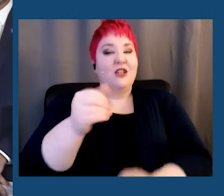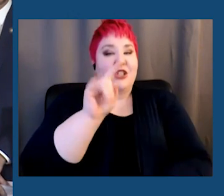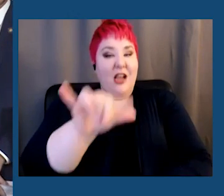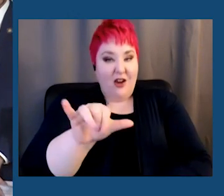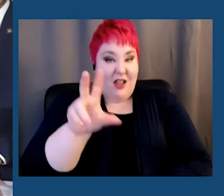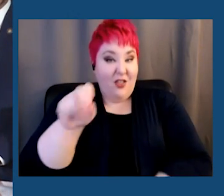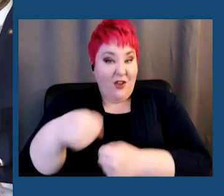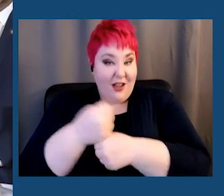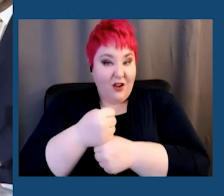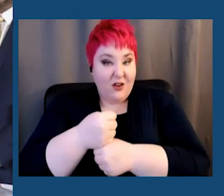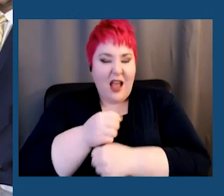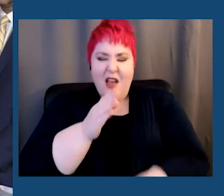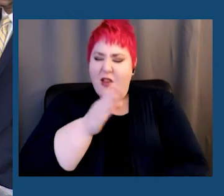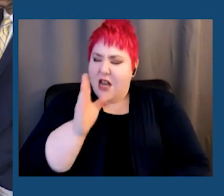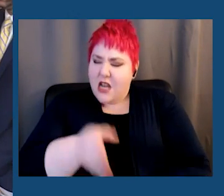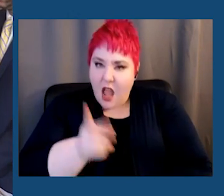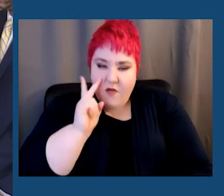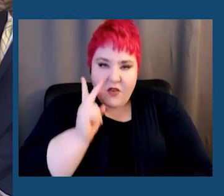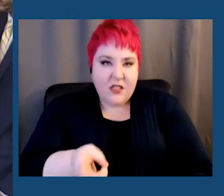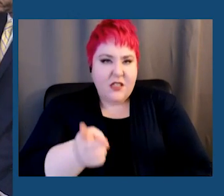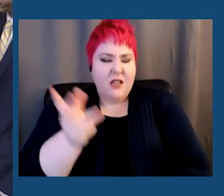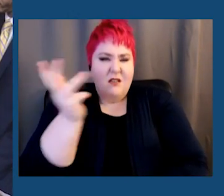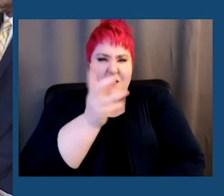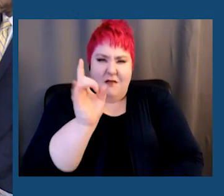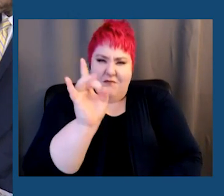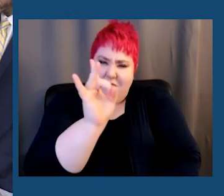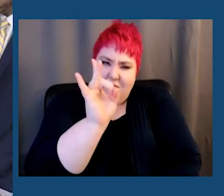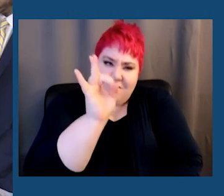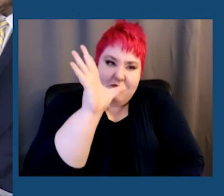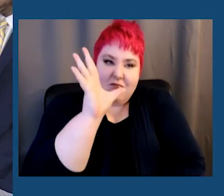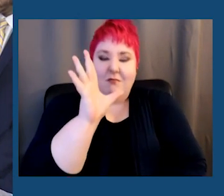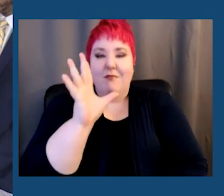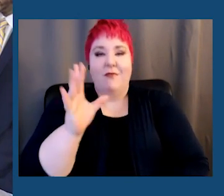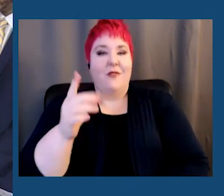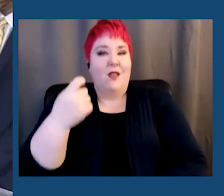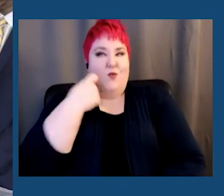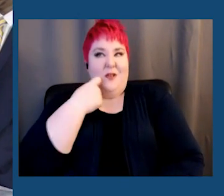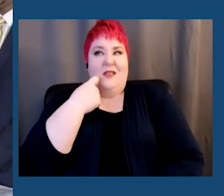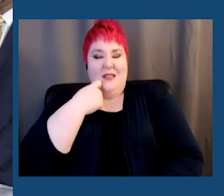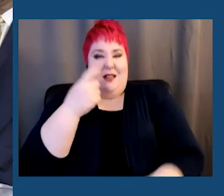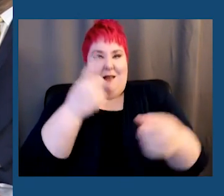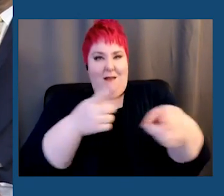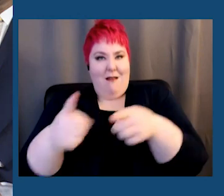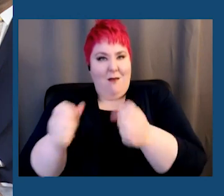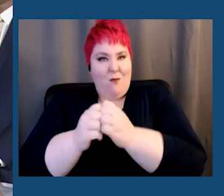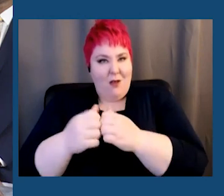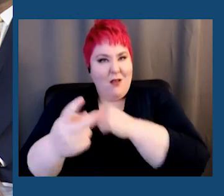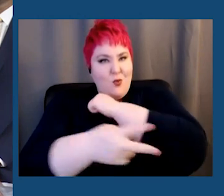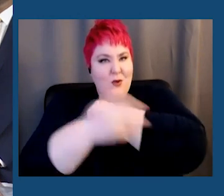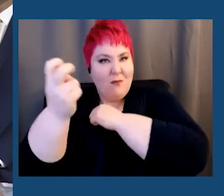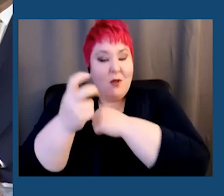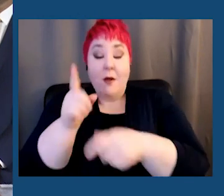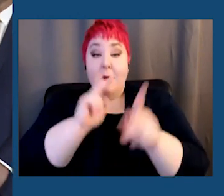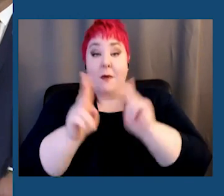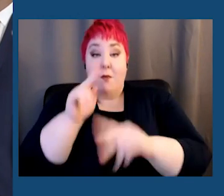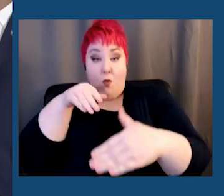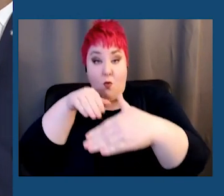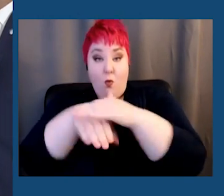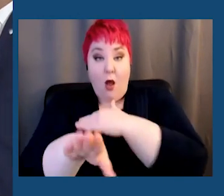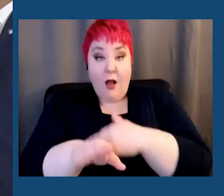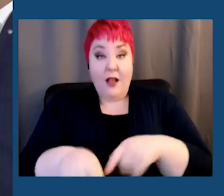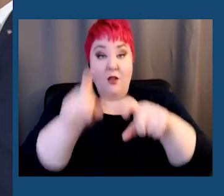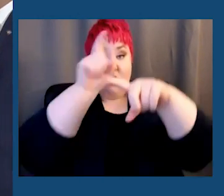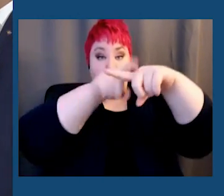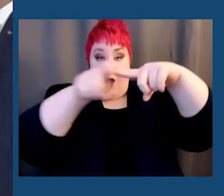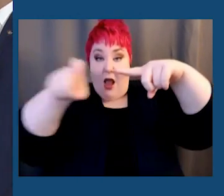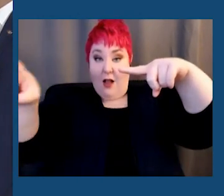such brazen madness as we see now with these criminals, literally who walk into my store, go to the rack, they saunter in,